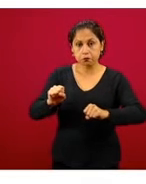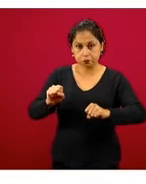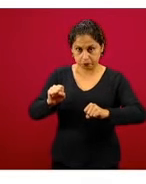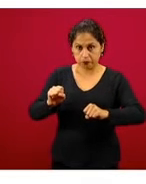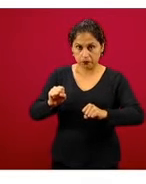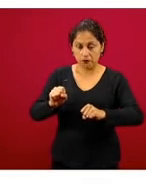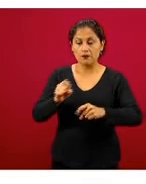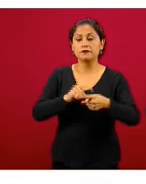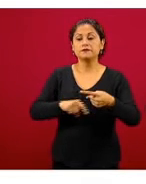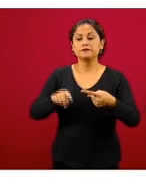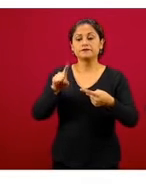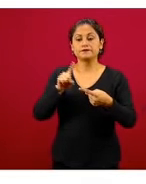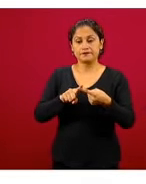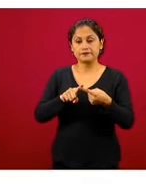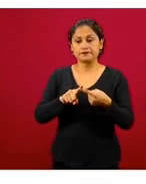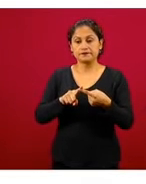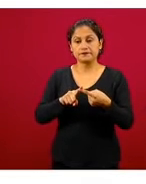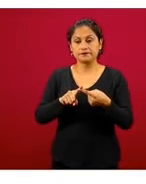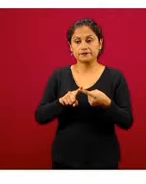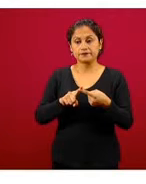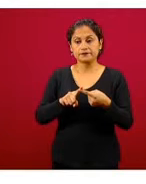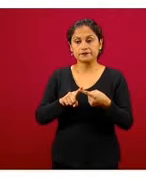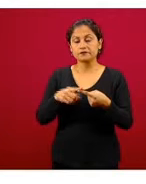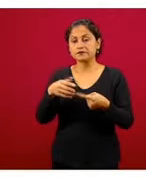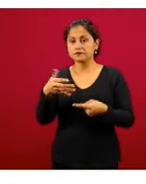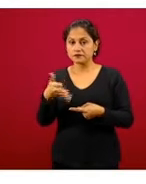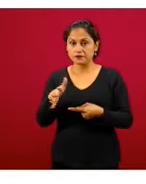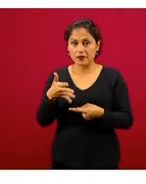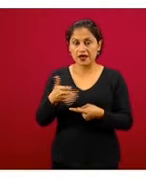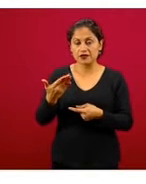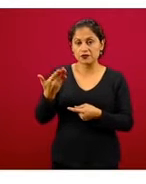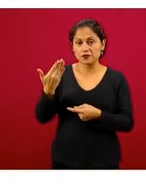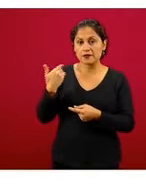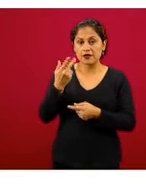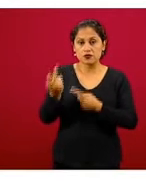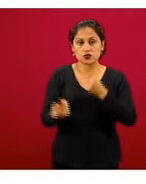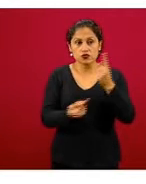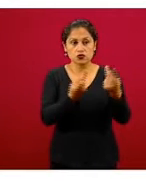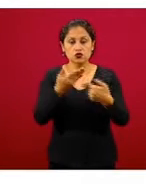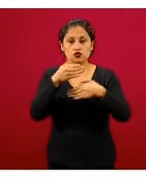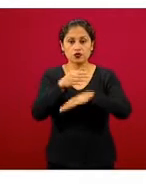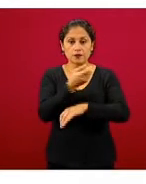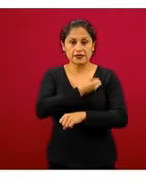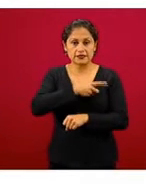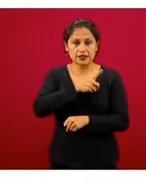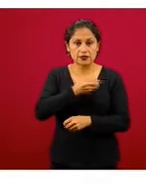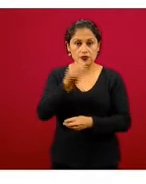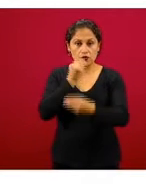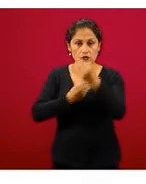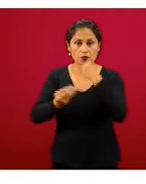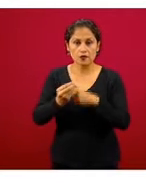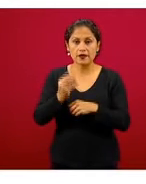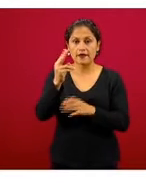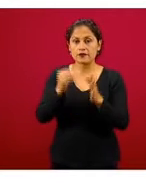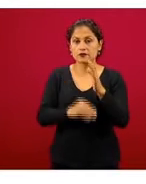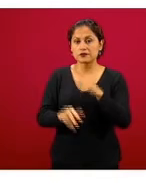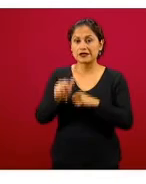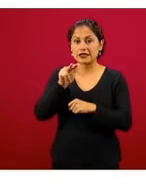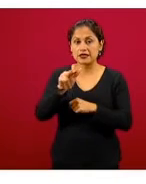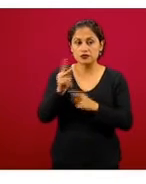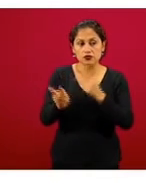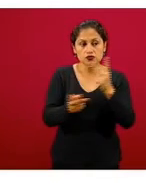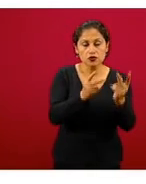30% of these users have obesity. This is